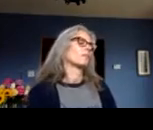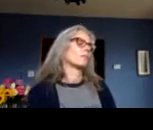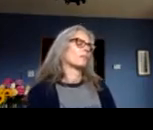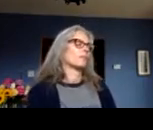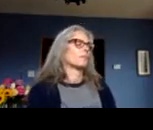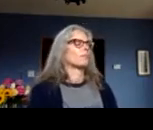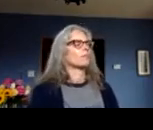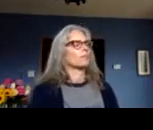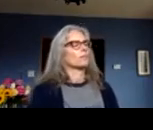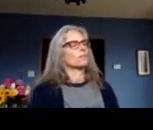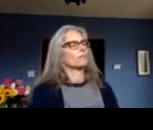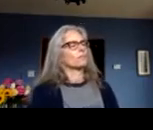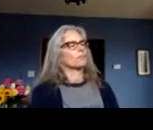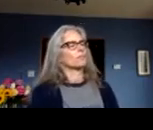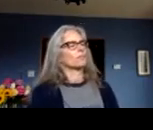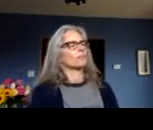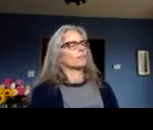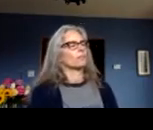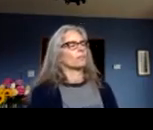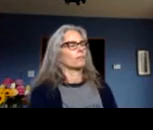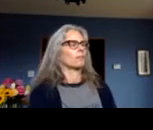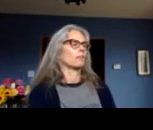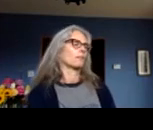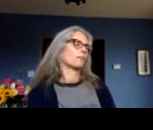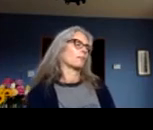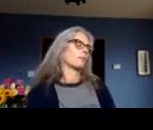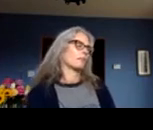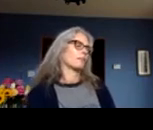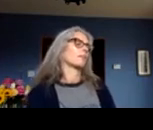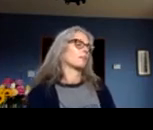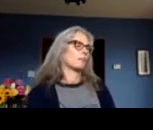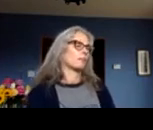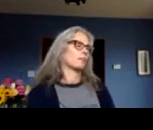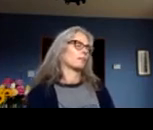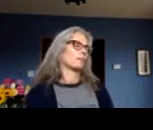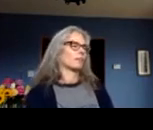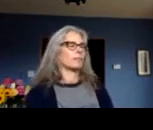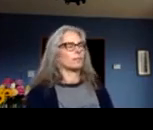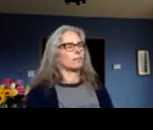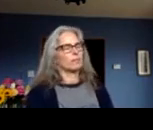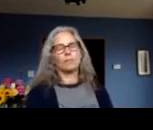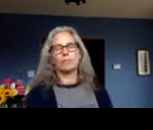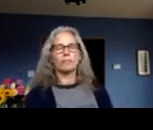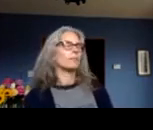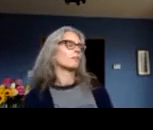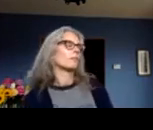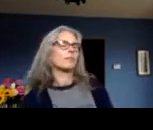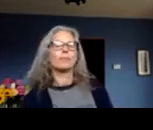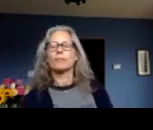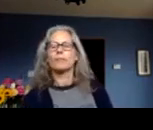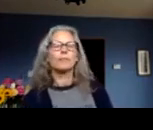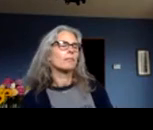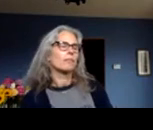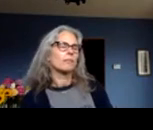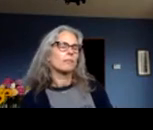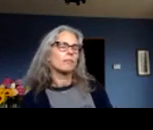there. I've never really used it. Classroom, as you attach things, is going to put stuff in there for you. I've never really used that feature